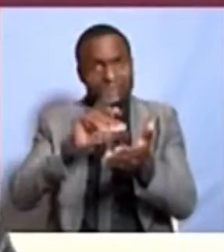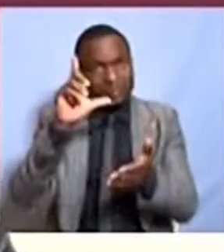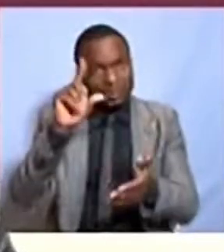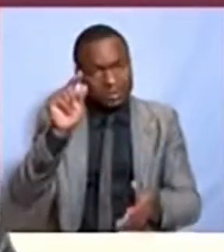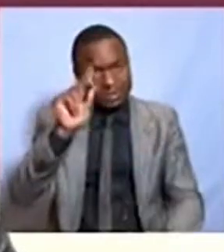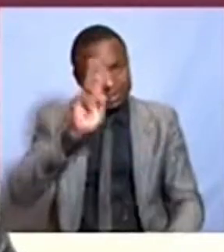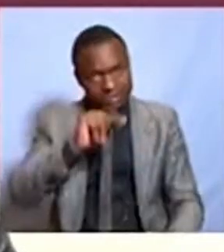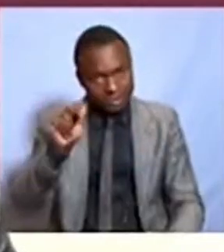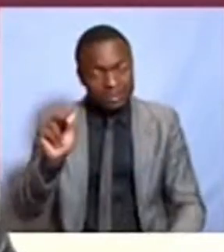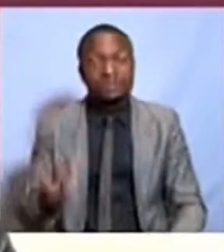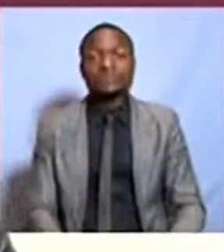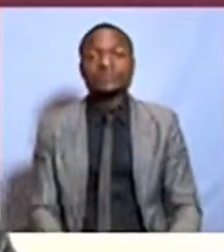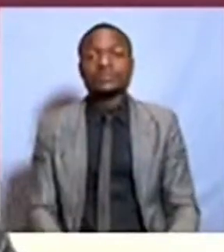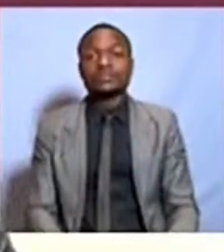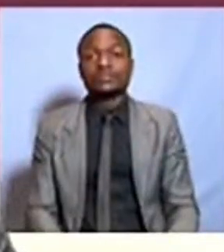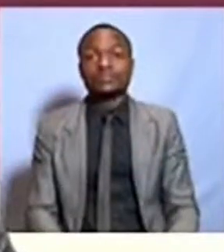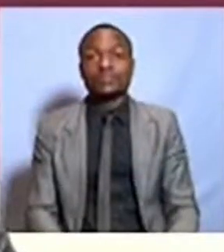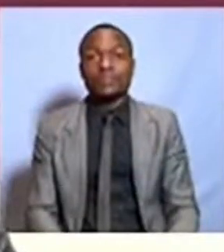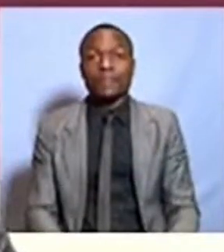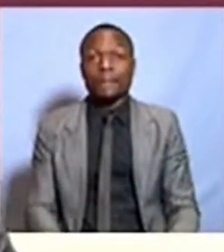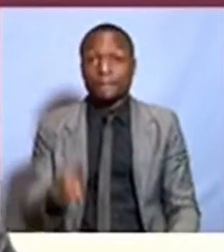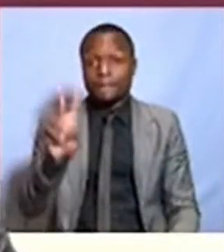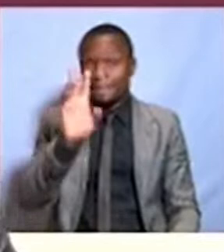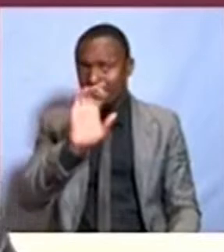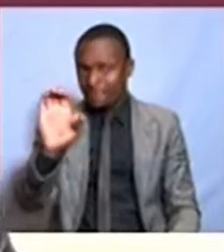2022, which stood at